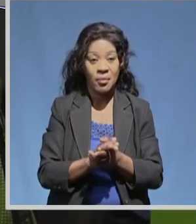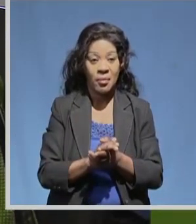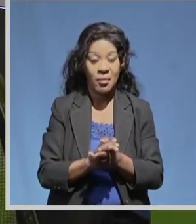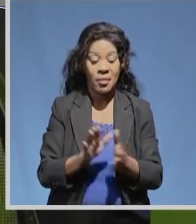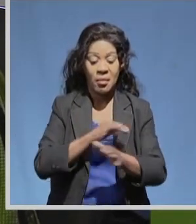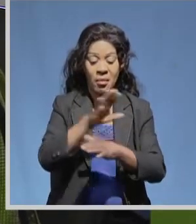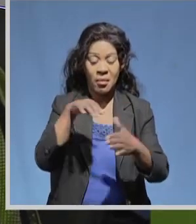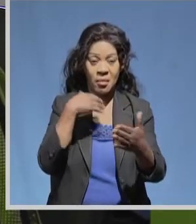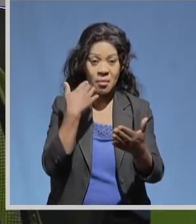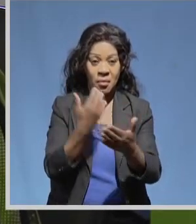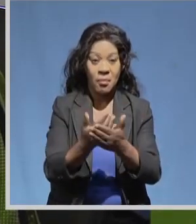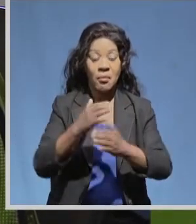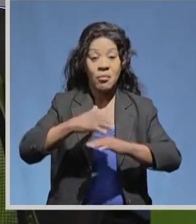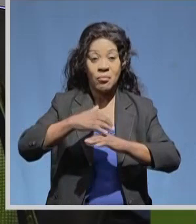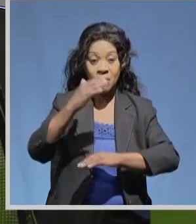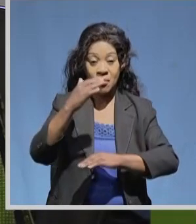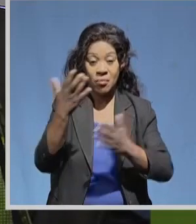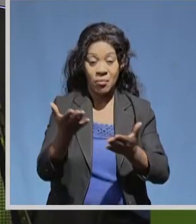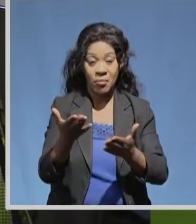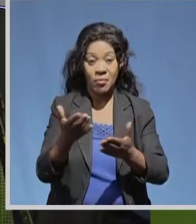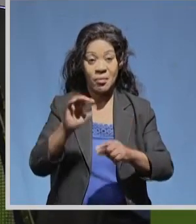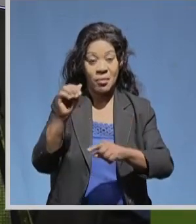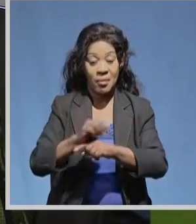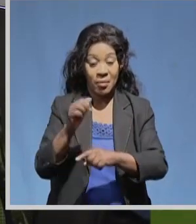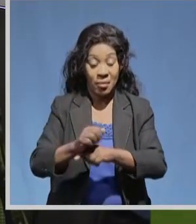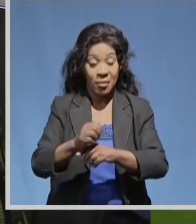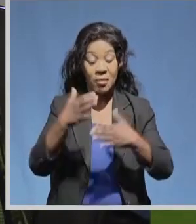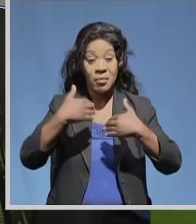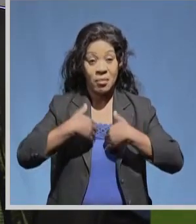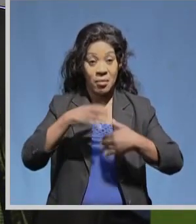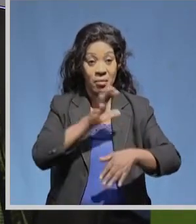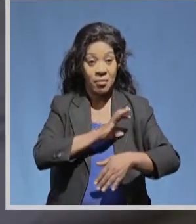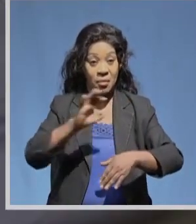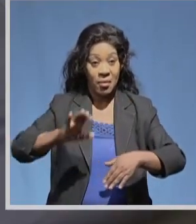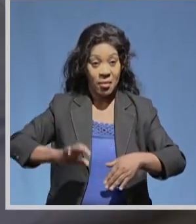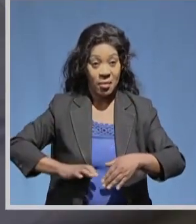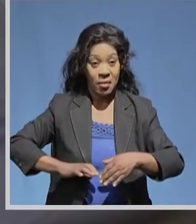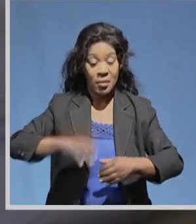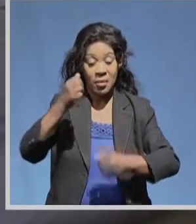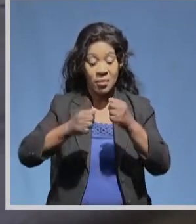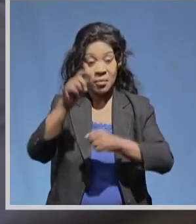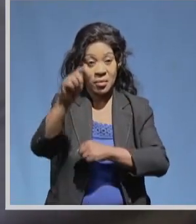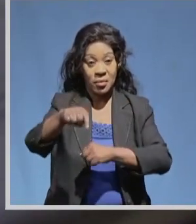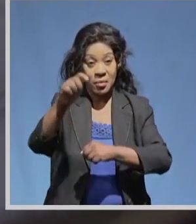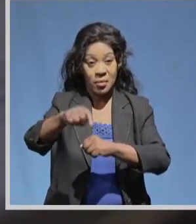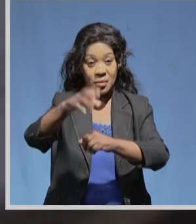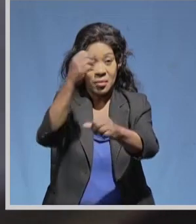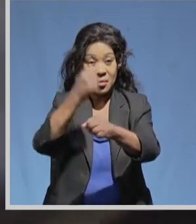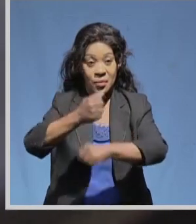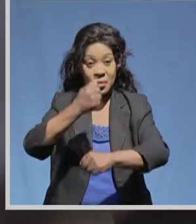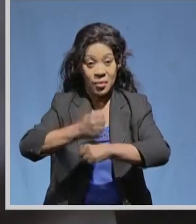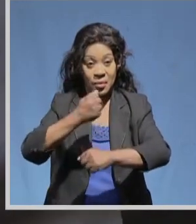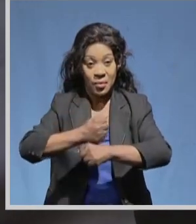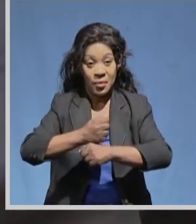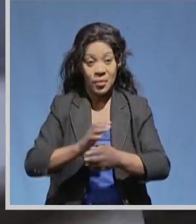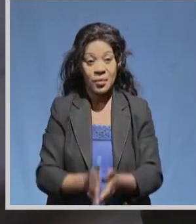exercise, we will have companies still standing rather than all companies dead. Supporting activities which